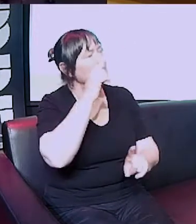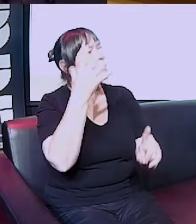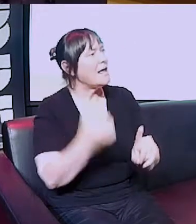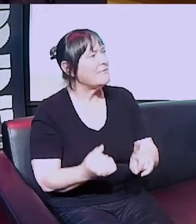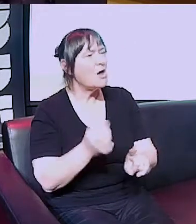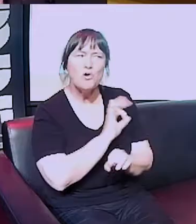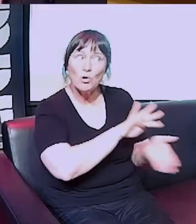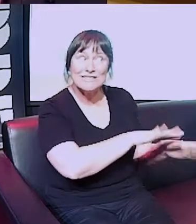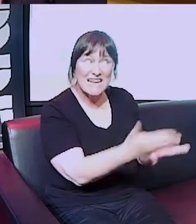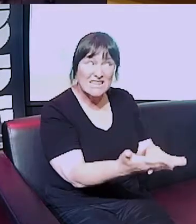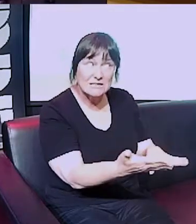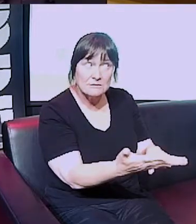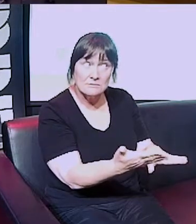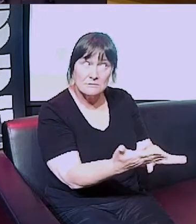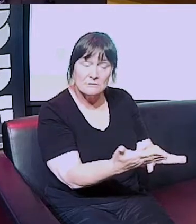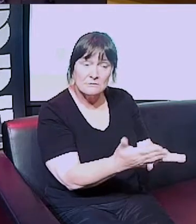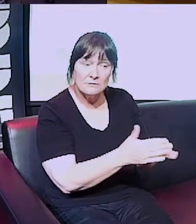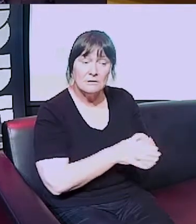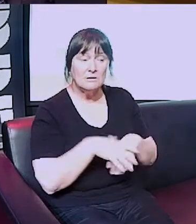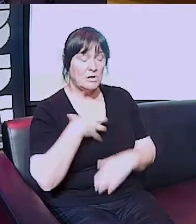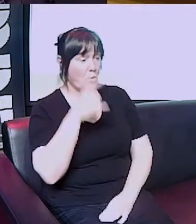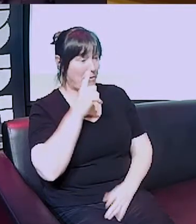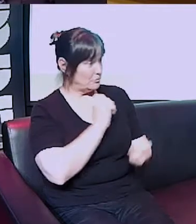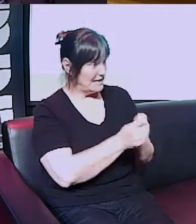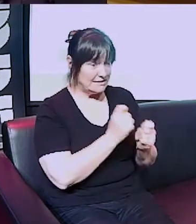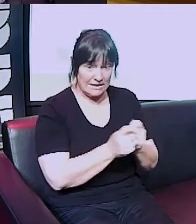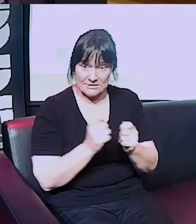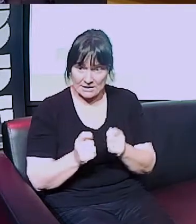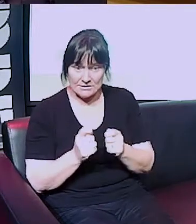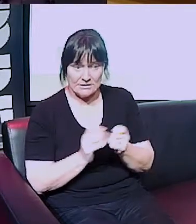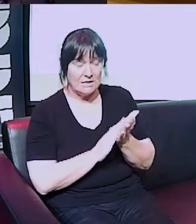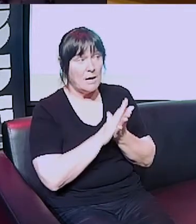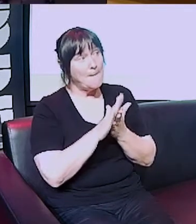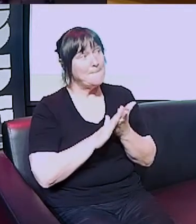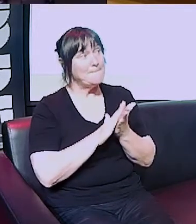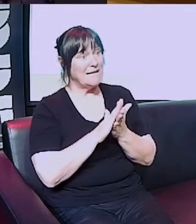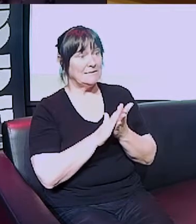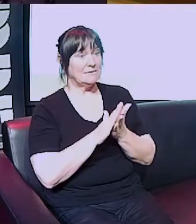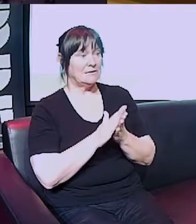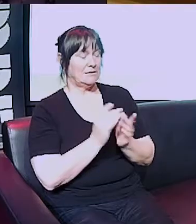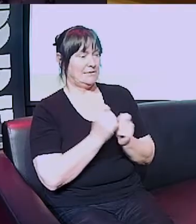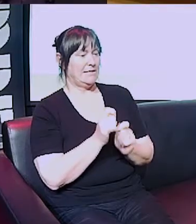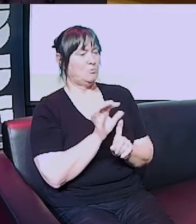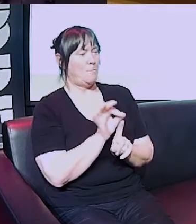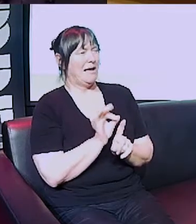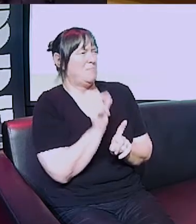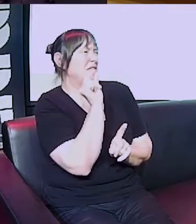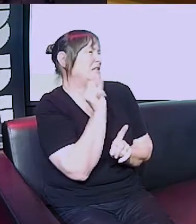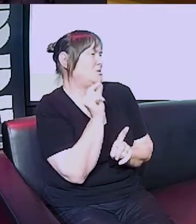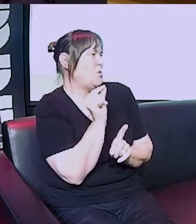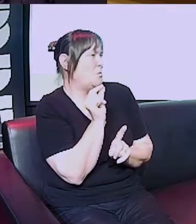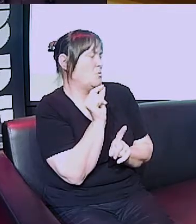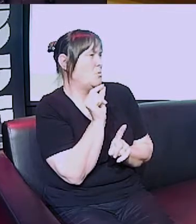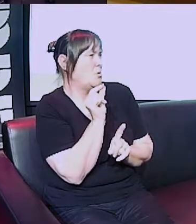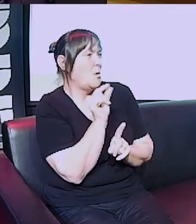not deaths. And so the more people that get tested, there is, in the test itself, it's picking up very small quantities